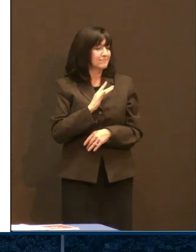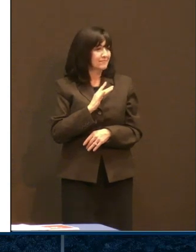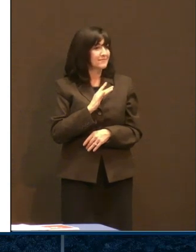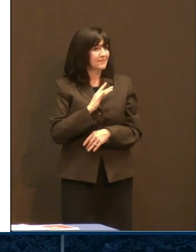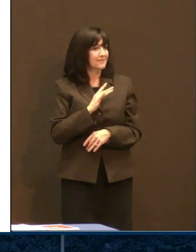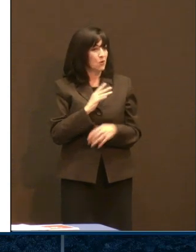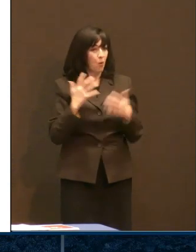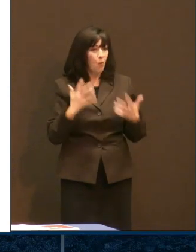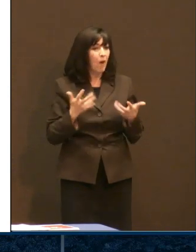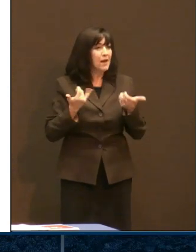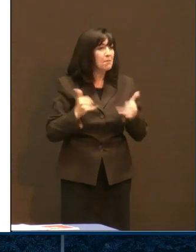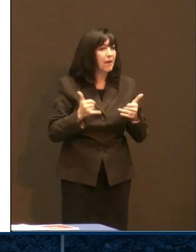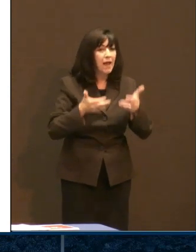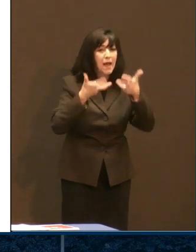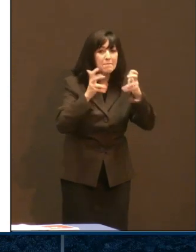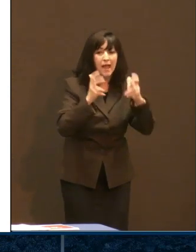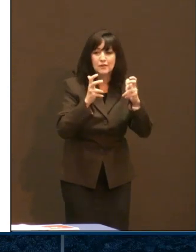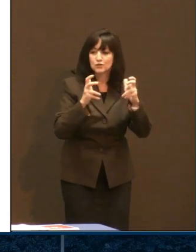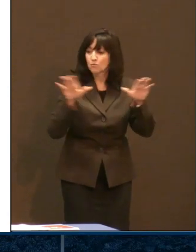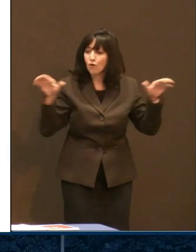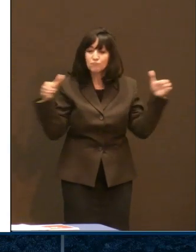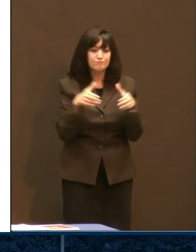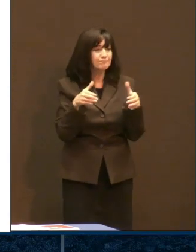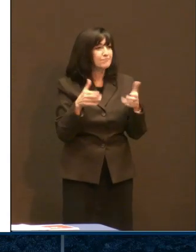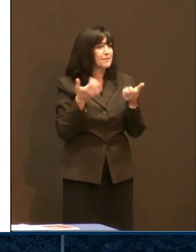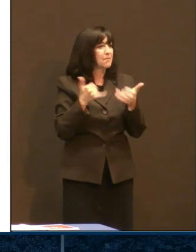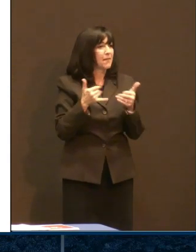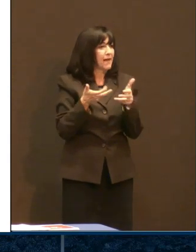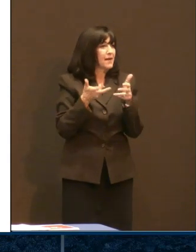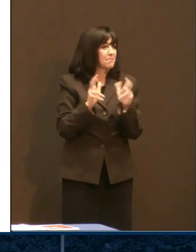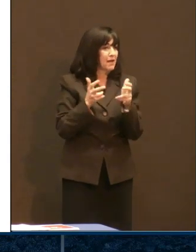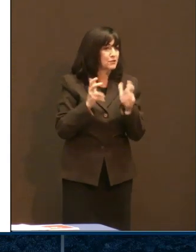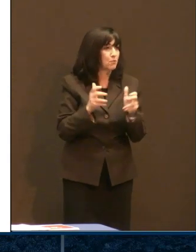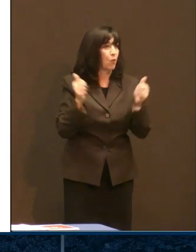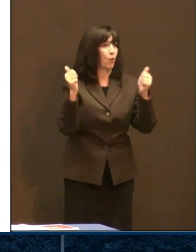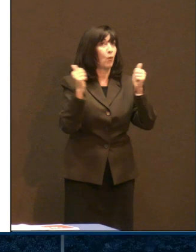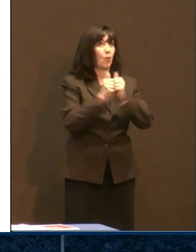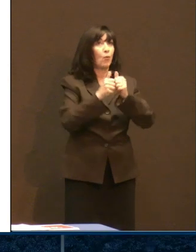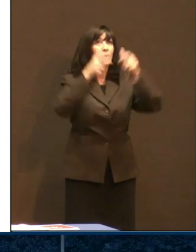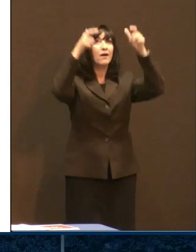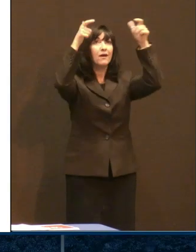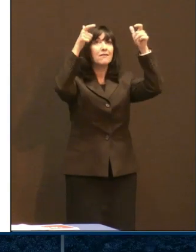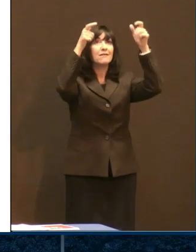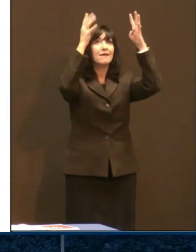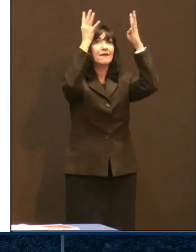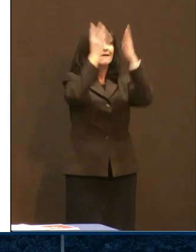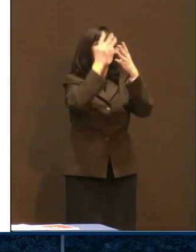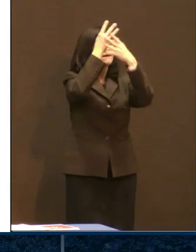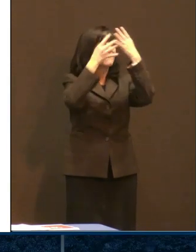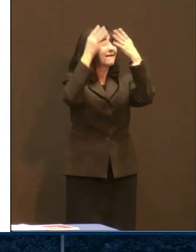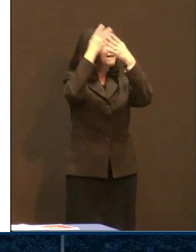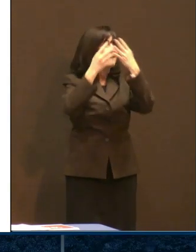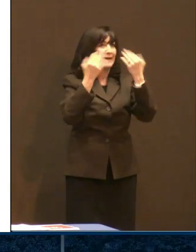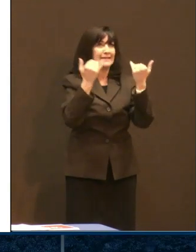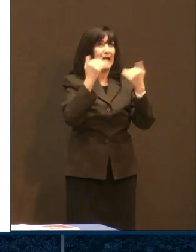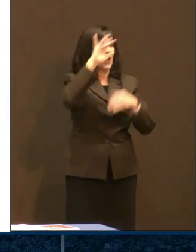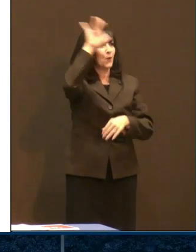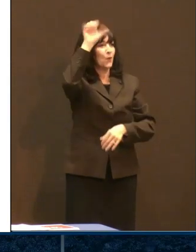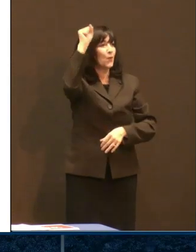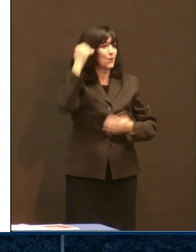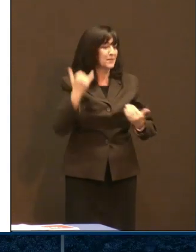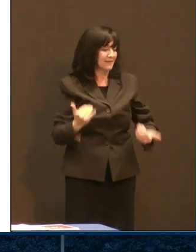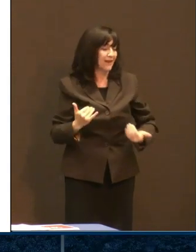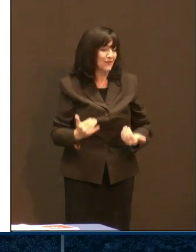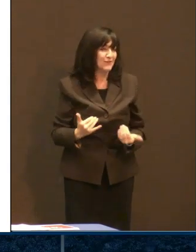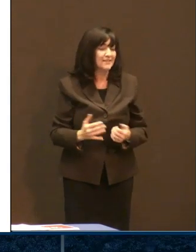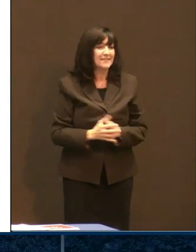to play a basketball game on a court with actually a rim on the backboard, to do all the things we love to